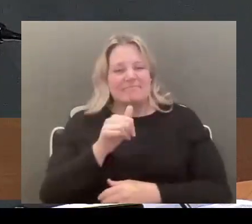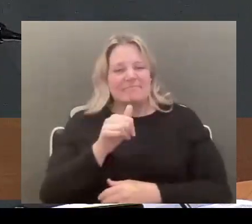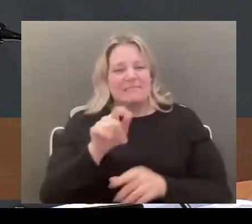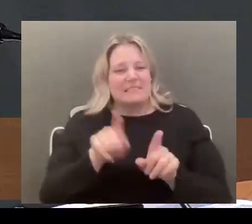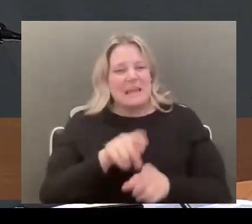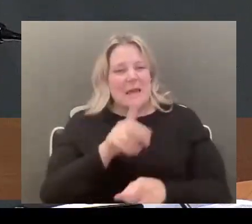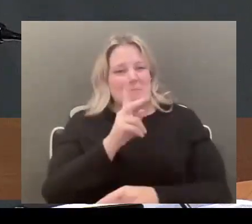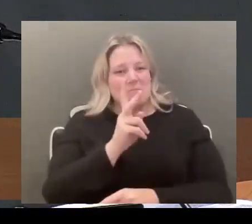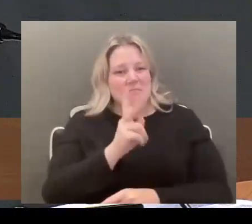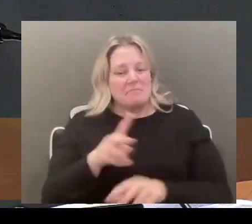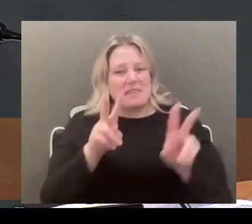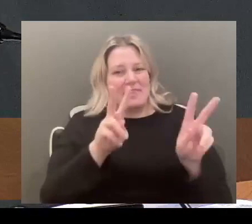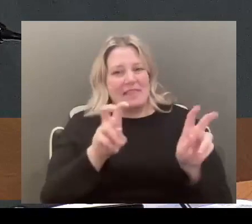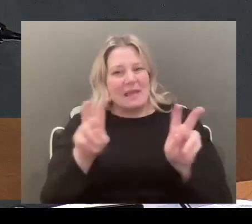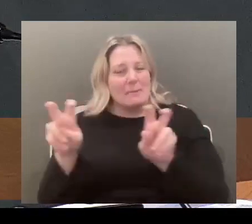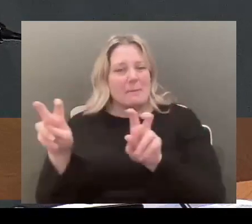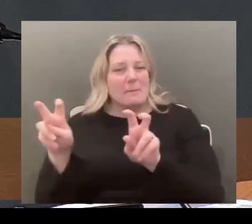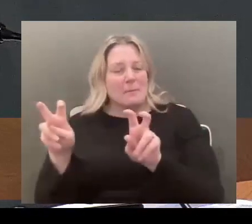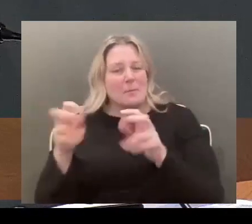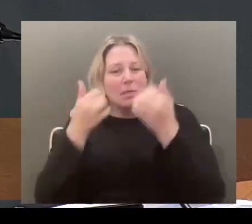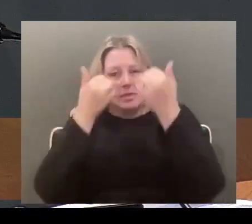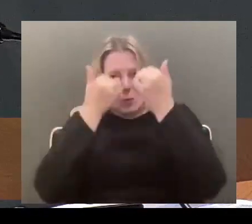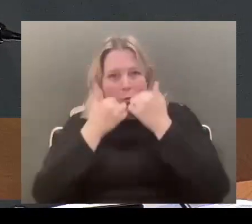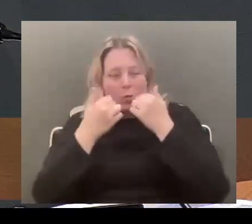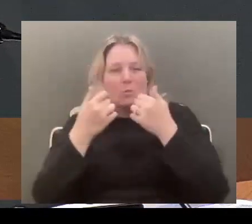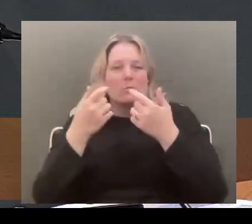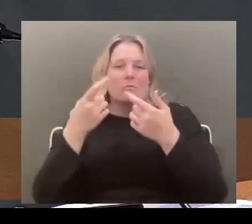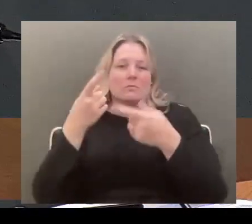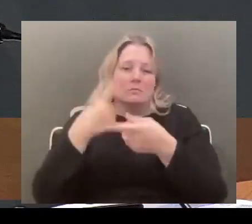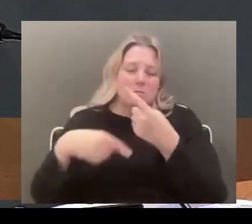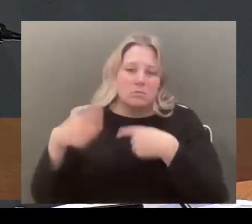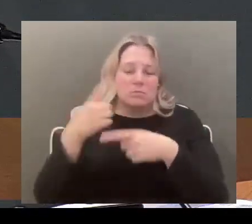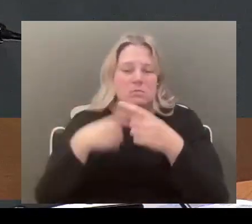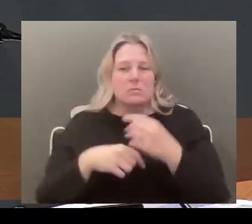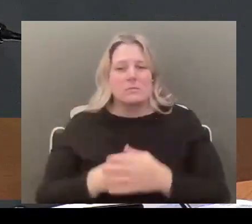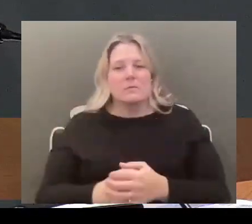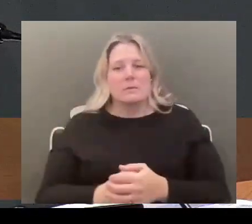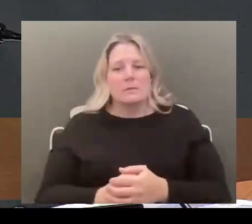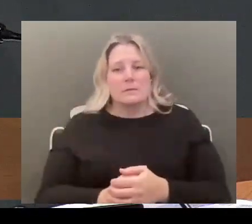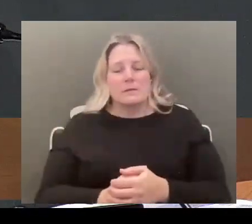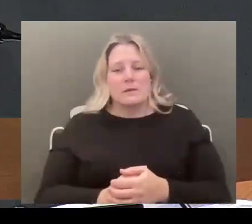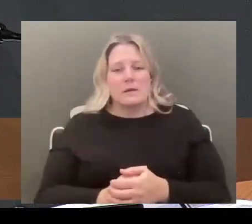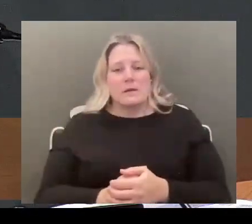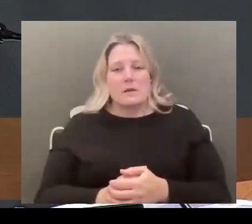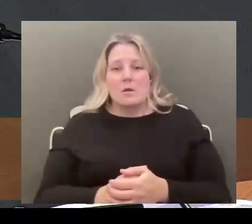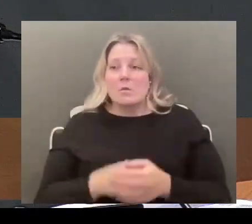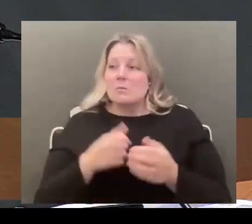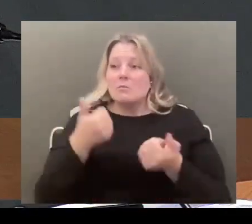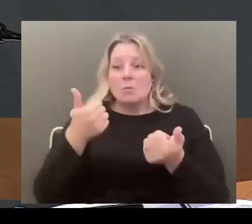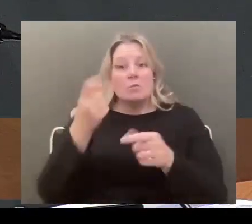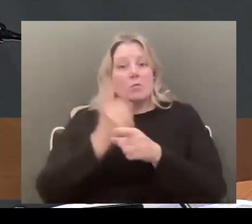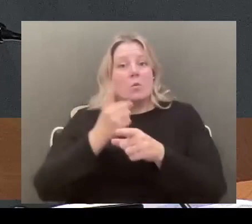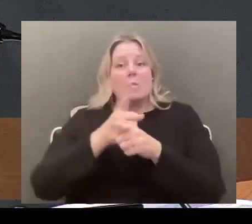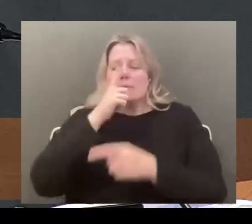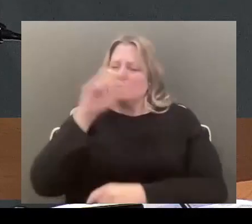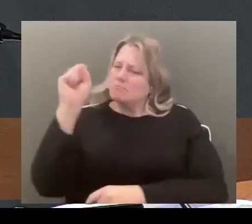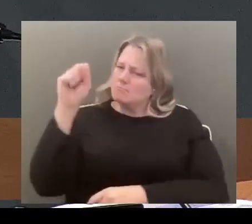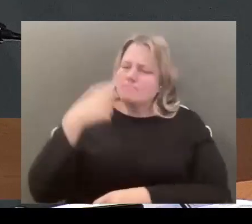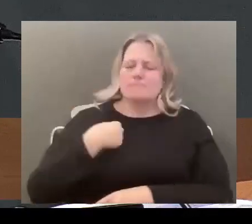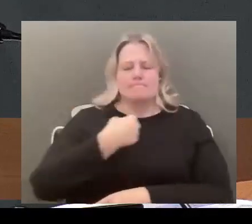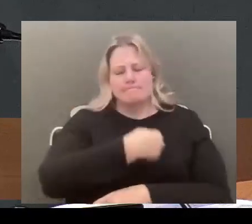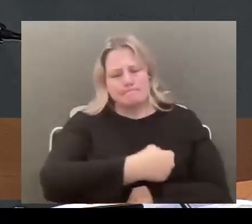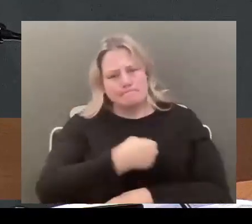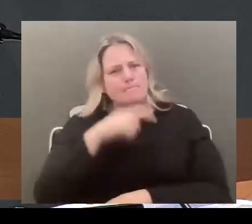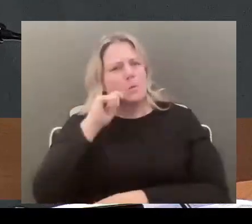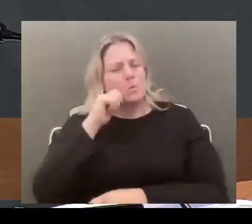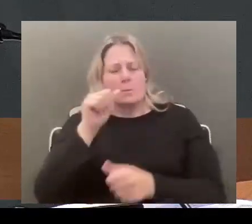very laudable and genuine statements of intent to do things better.